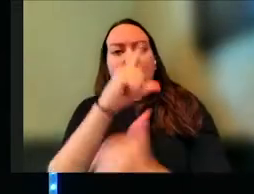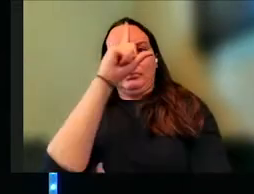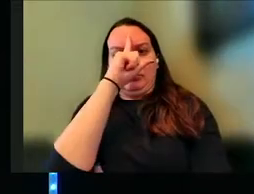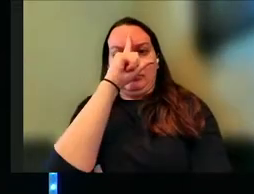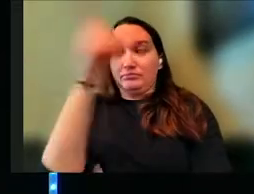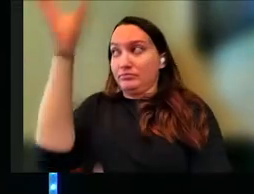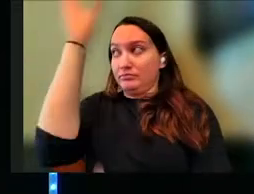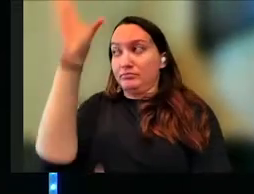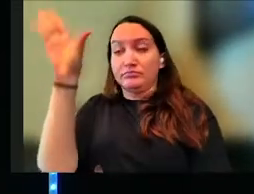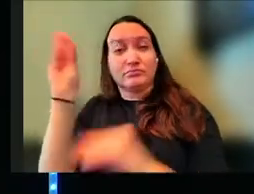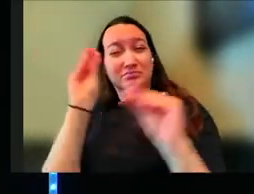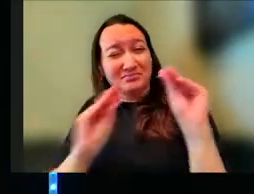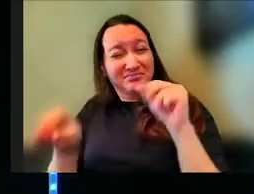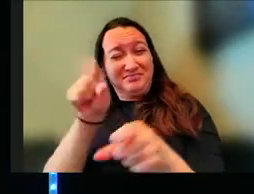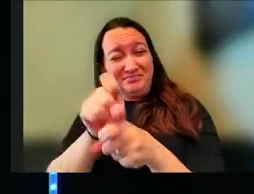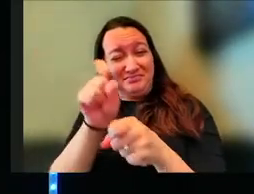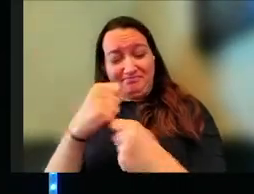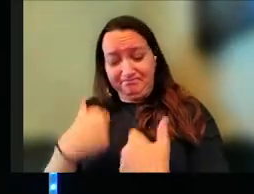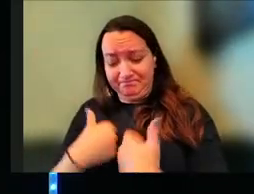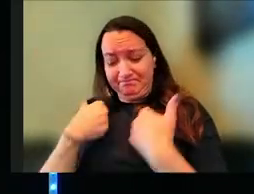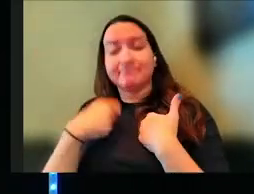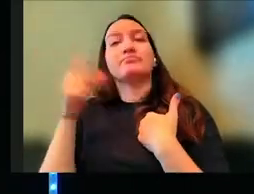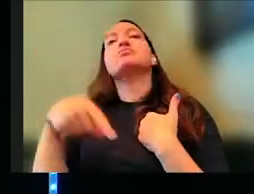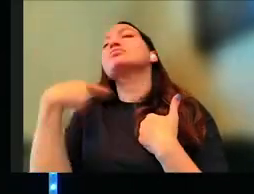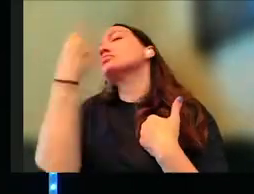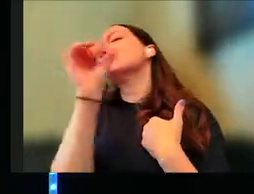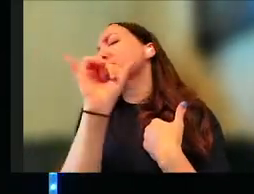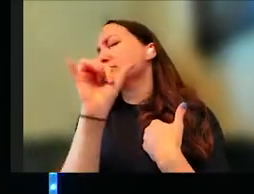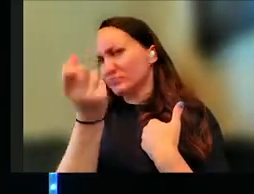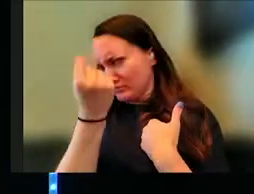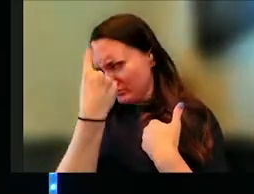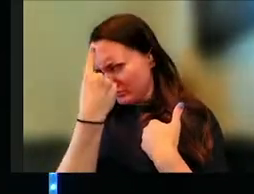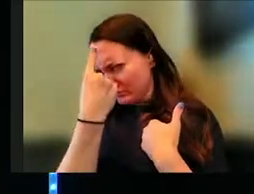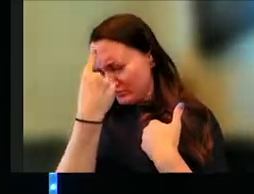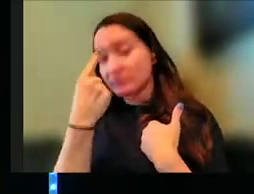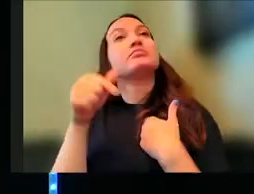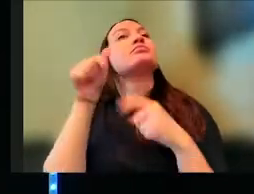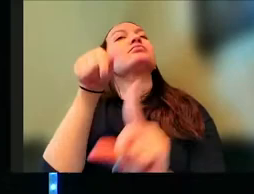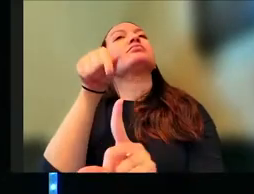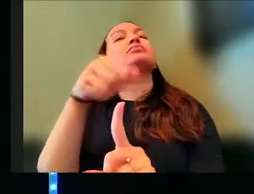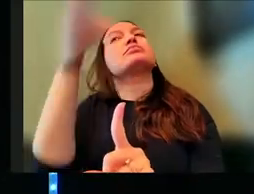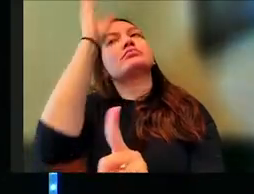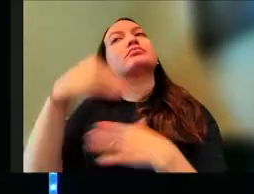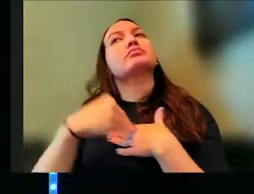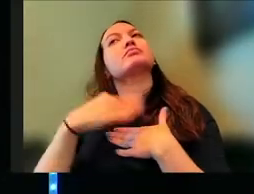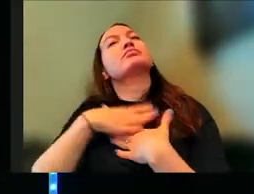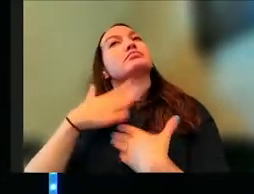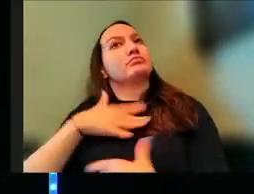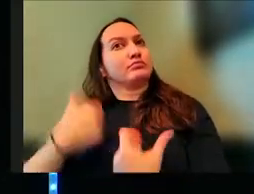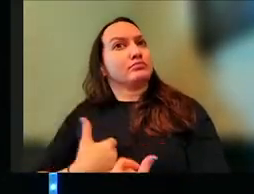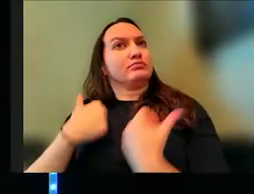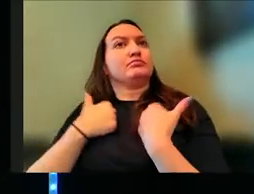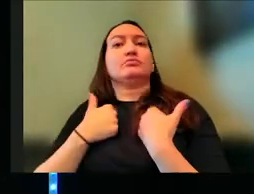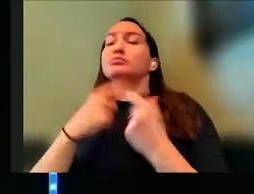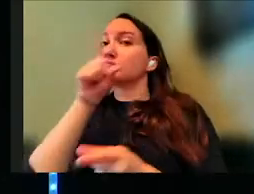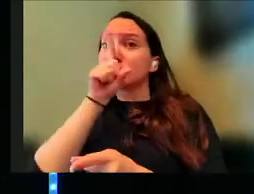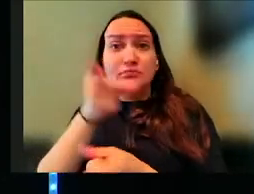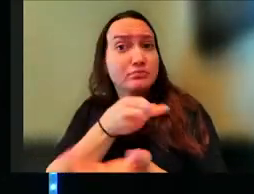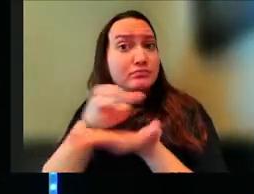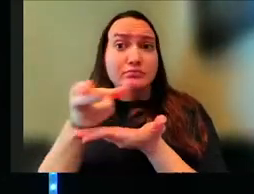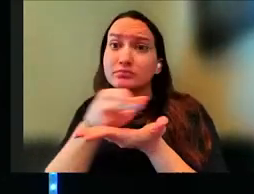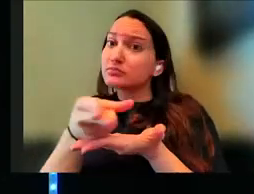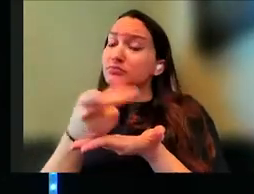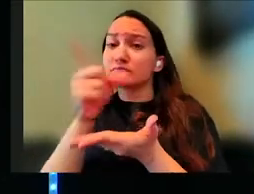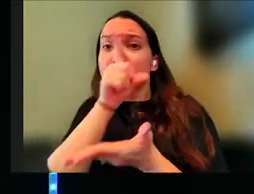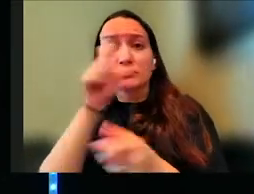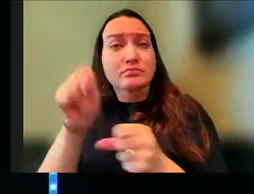God moving and working in our life should look like. Does that make sense? We say, well, this is how God moves in my life. This is how God works, which is a true thing. It's a real thing. We